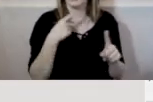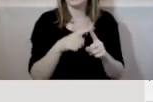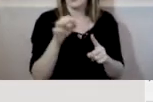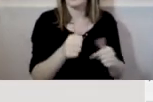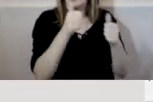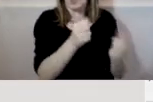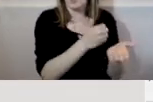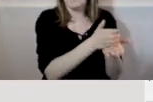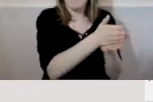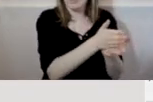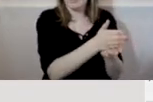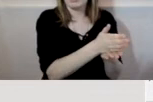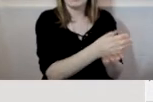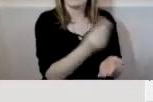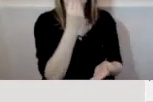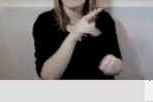from Finland.